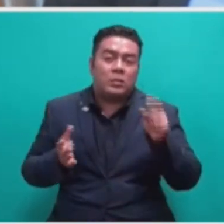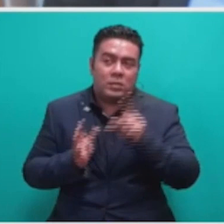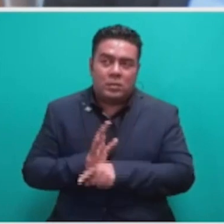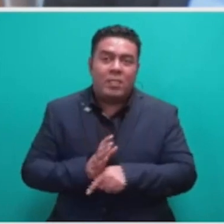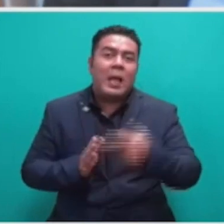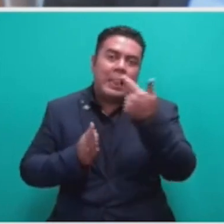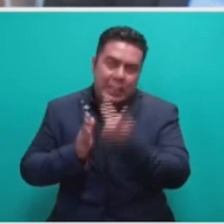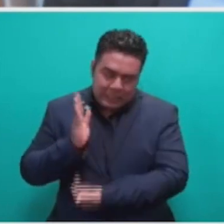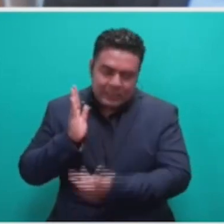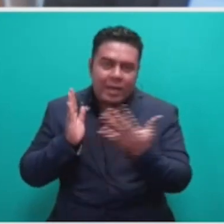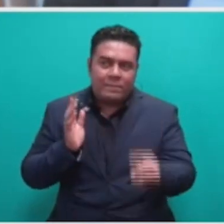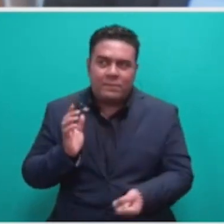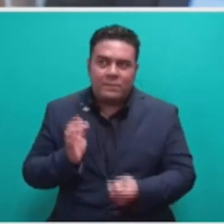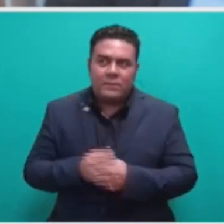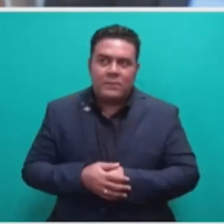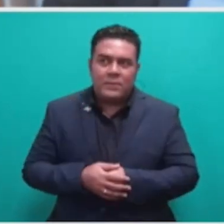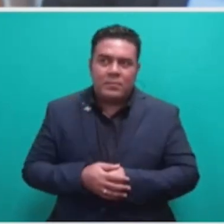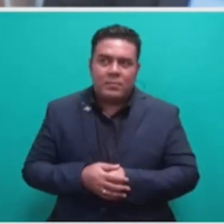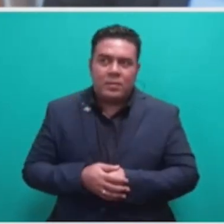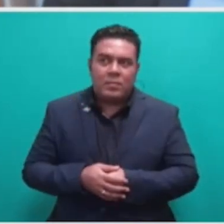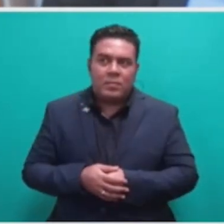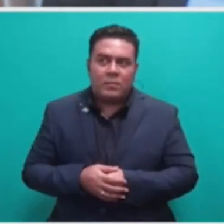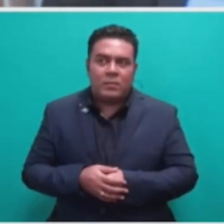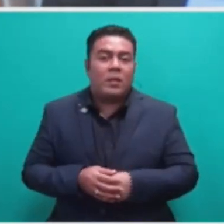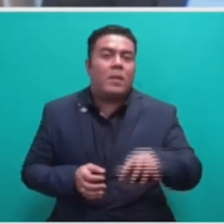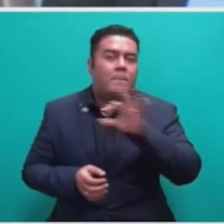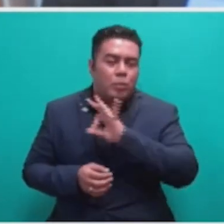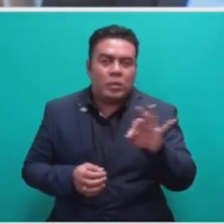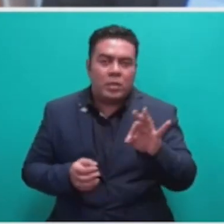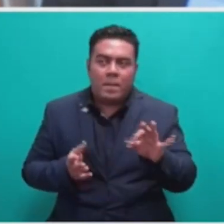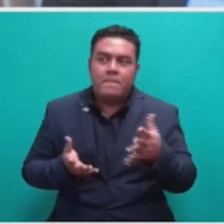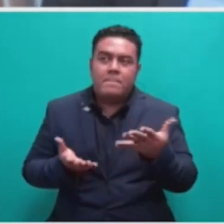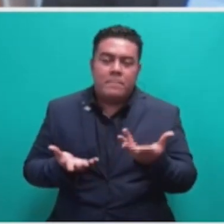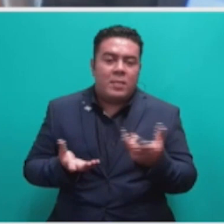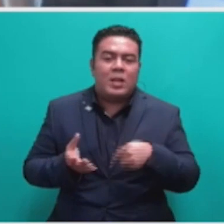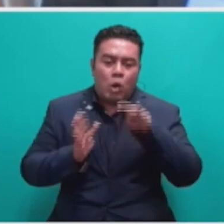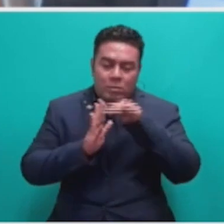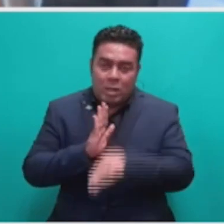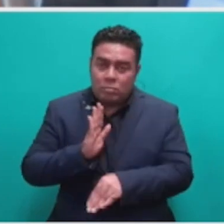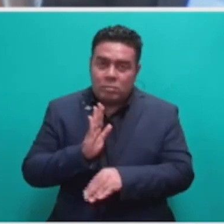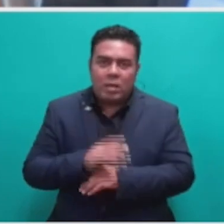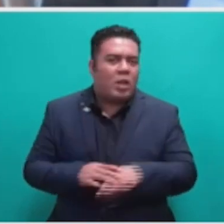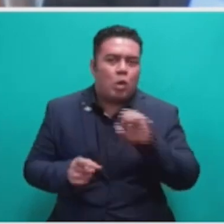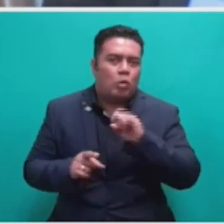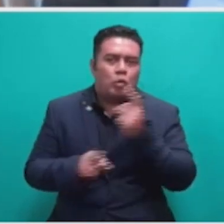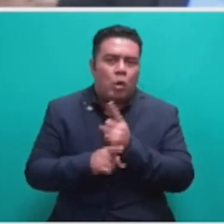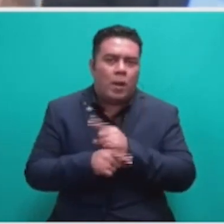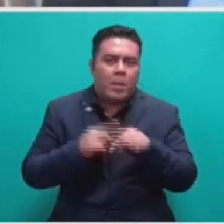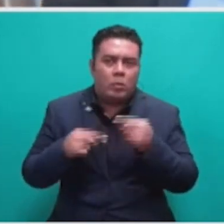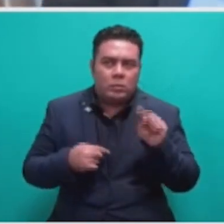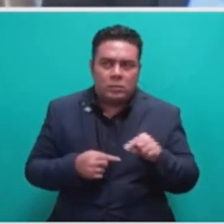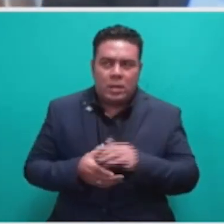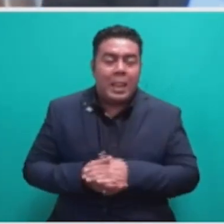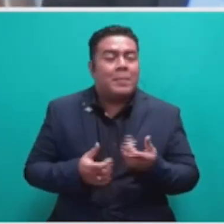the list is there. They actually put out the detail of the brand, Mr. Speaker, that has gone down. They don't talk about it. But